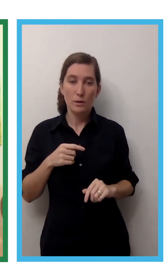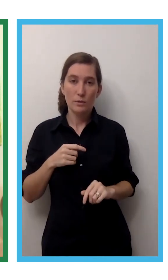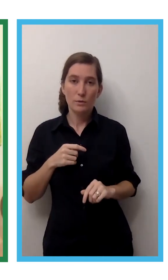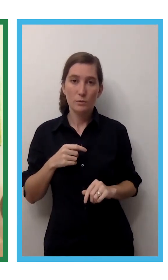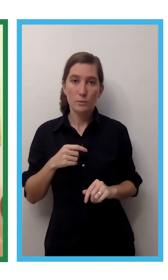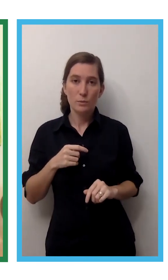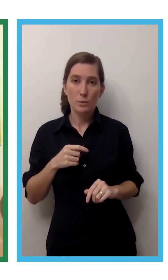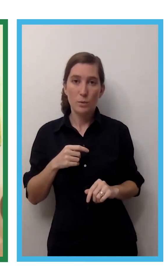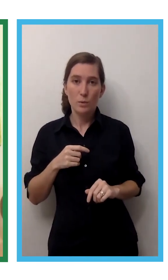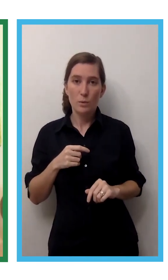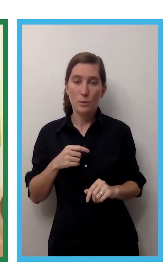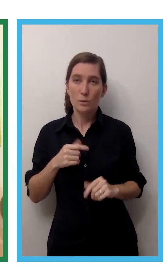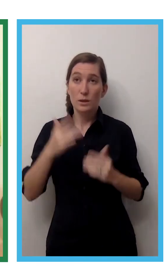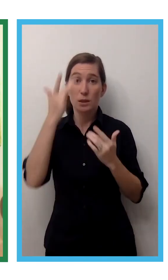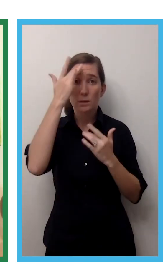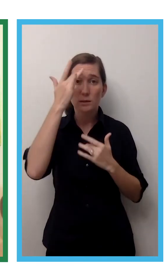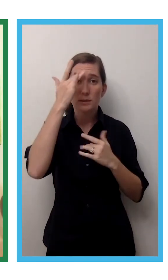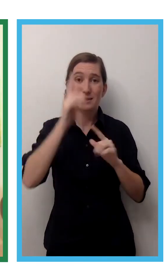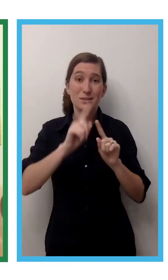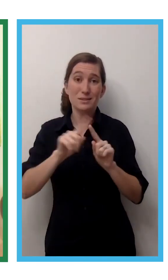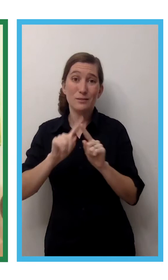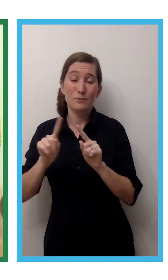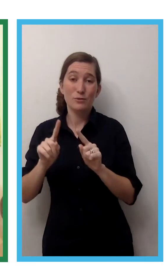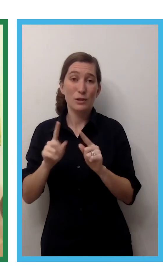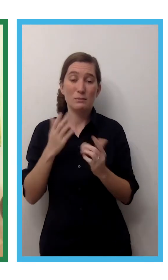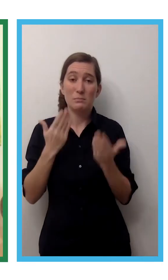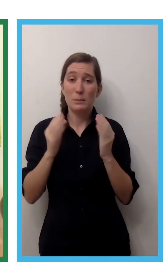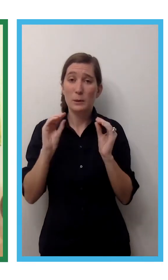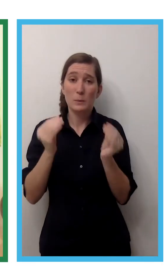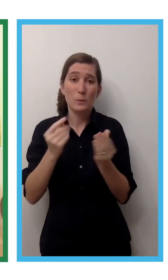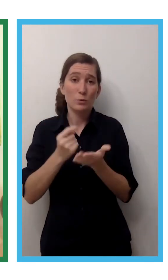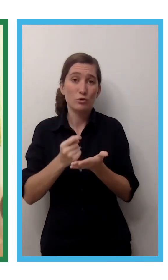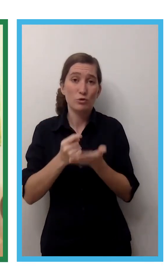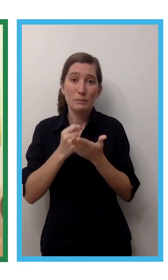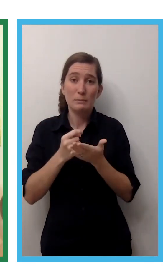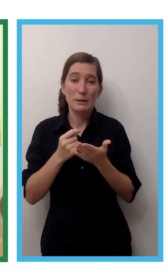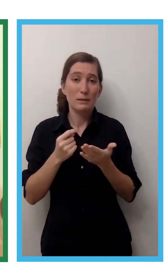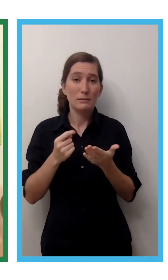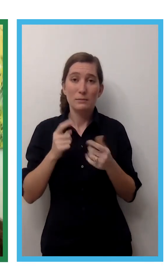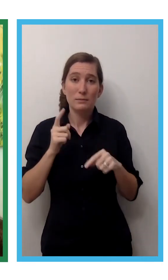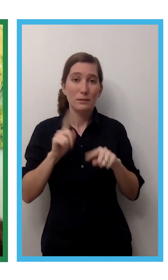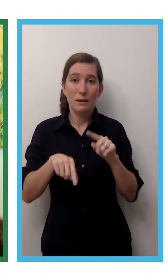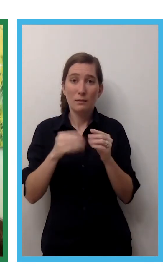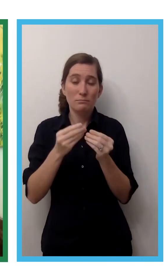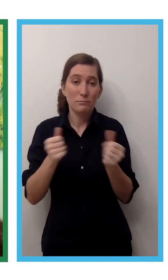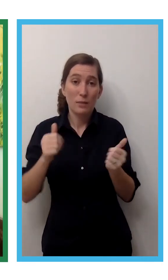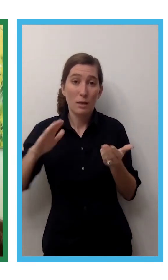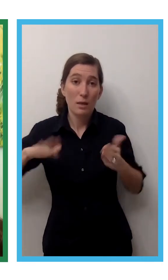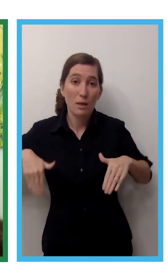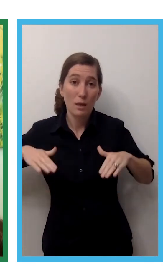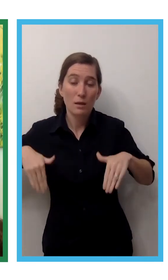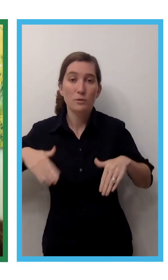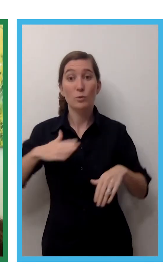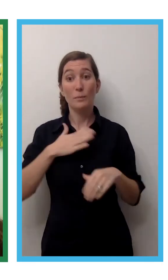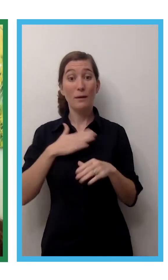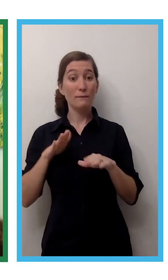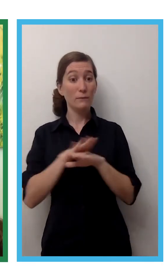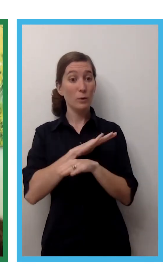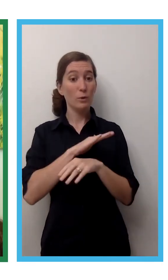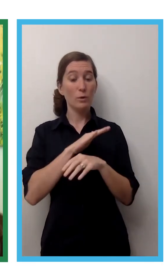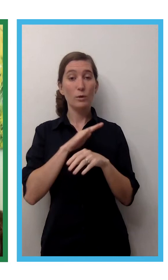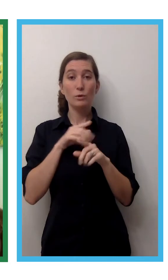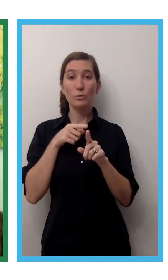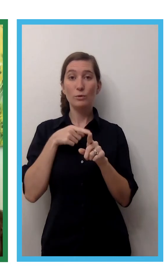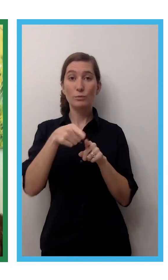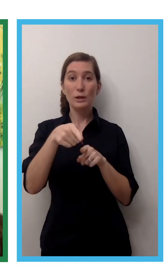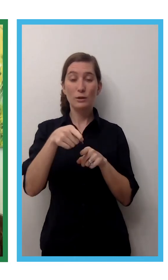So, you know, I'd spent my whole career of, you know, somebody would turn around finally and say, well, you know, we're not curing cancer here. Well, you know, but what